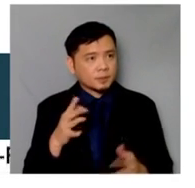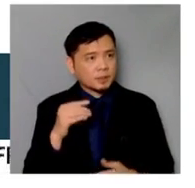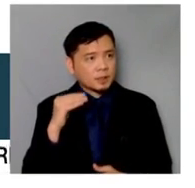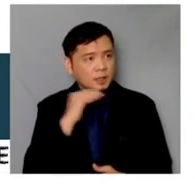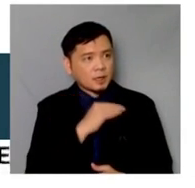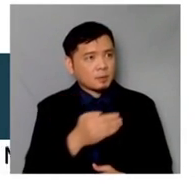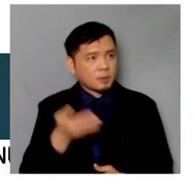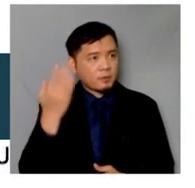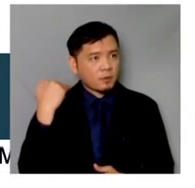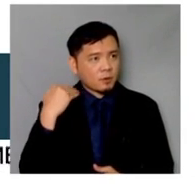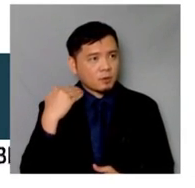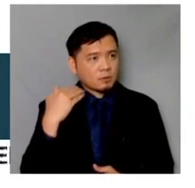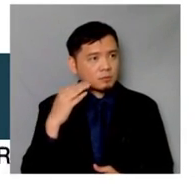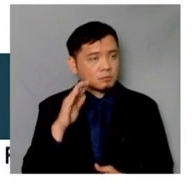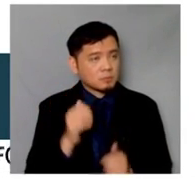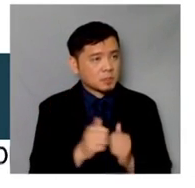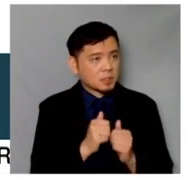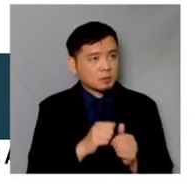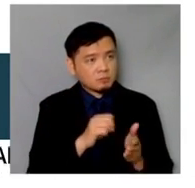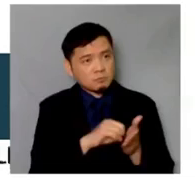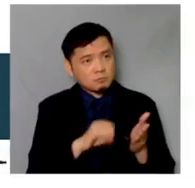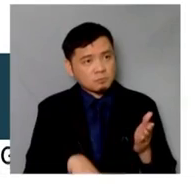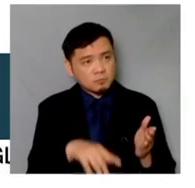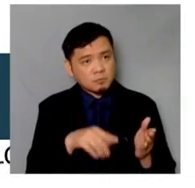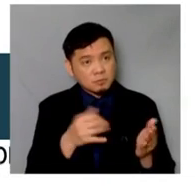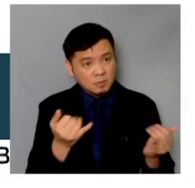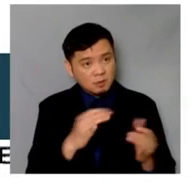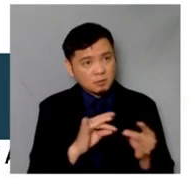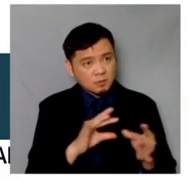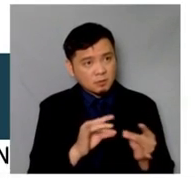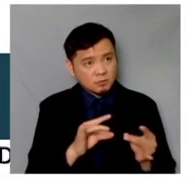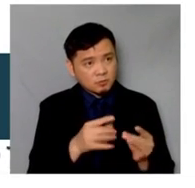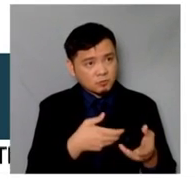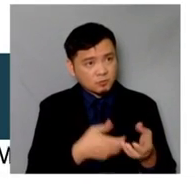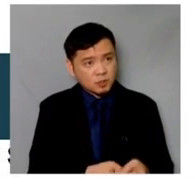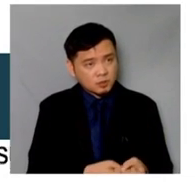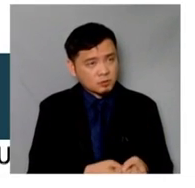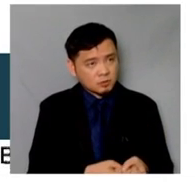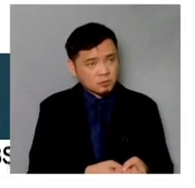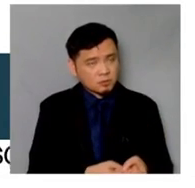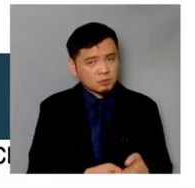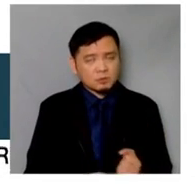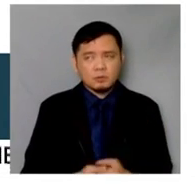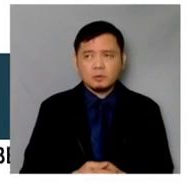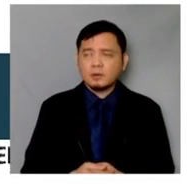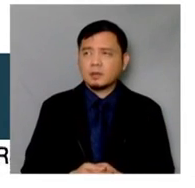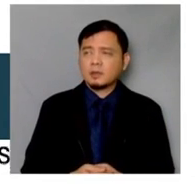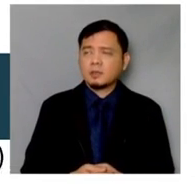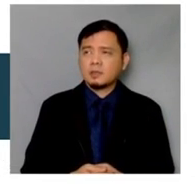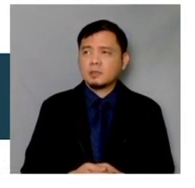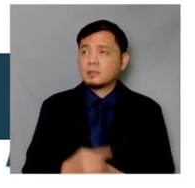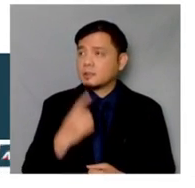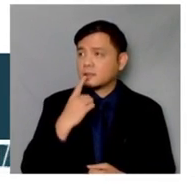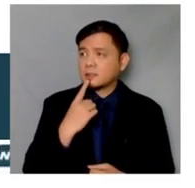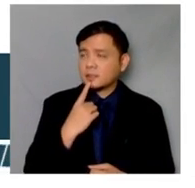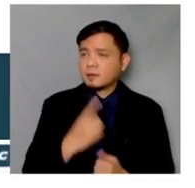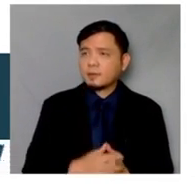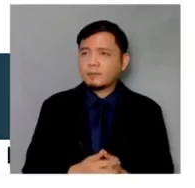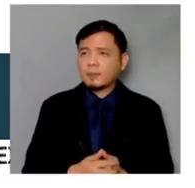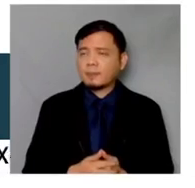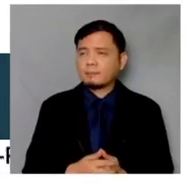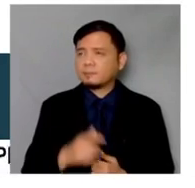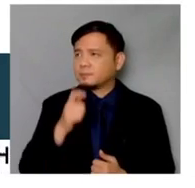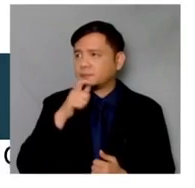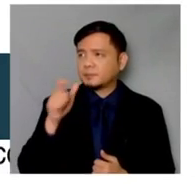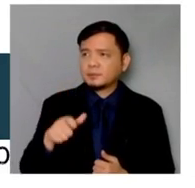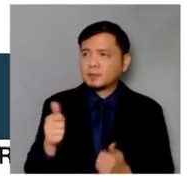his recantation be trusted this time? Well, he himself says it. He doesn't need